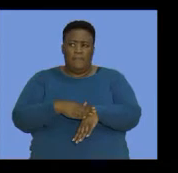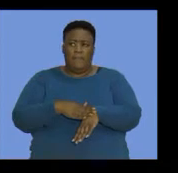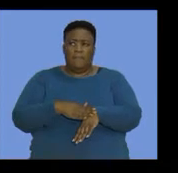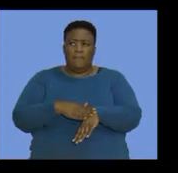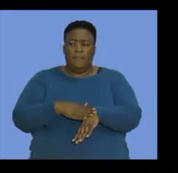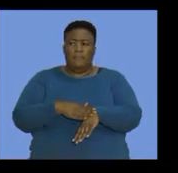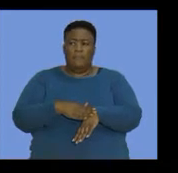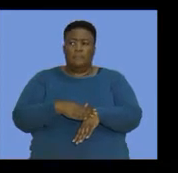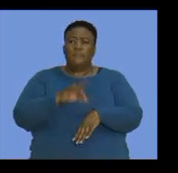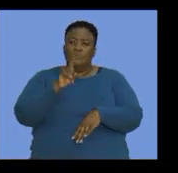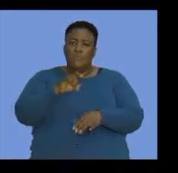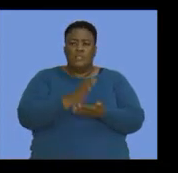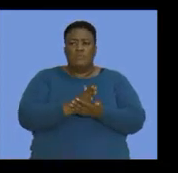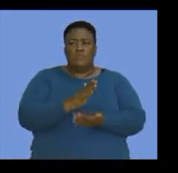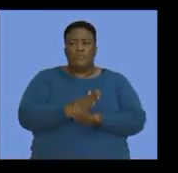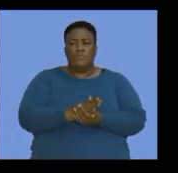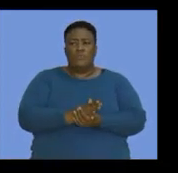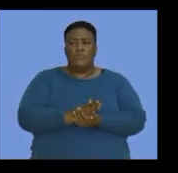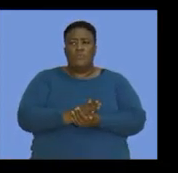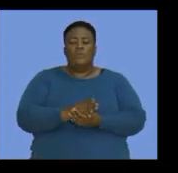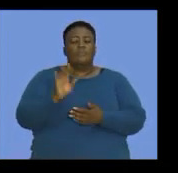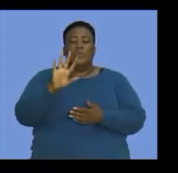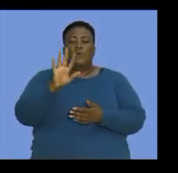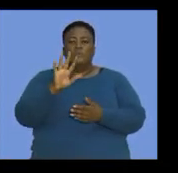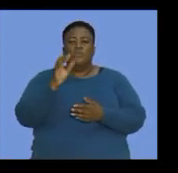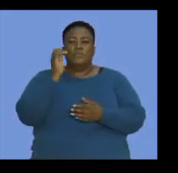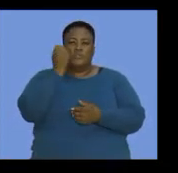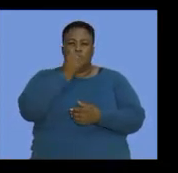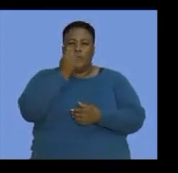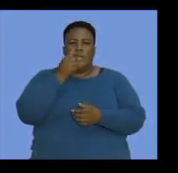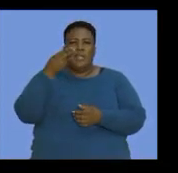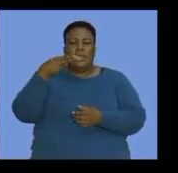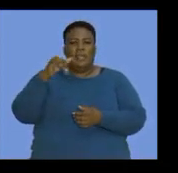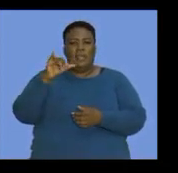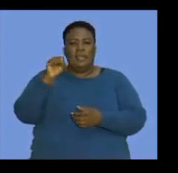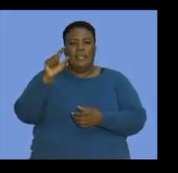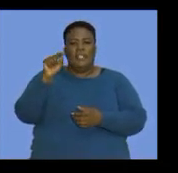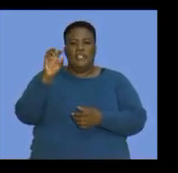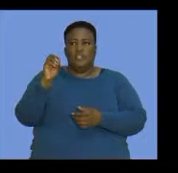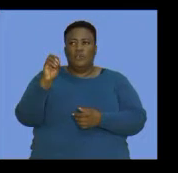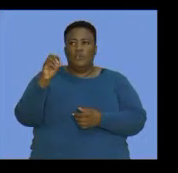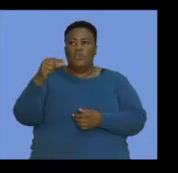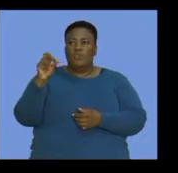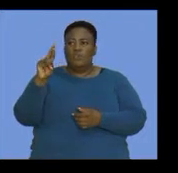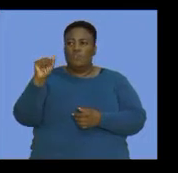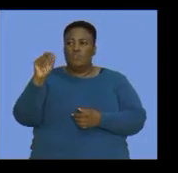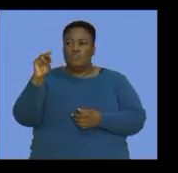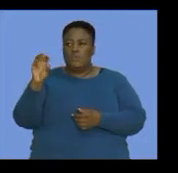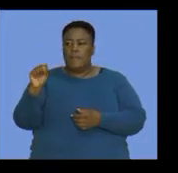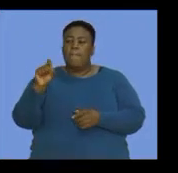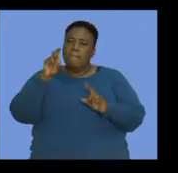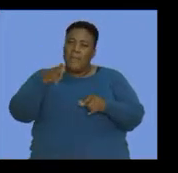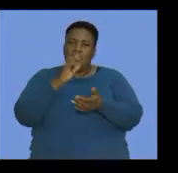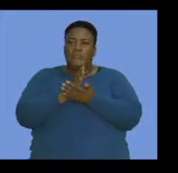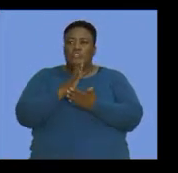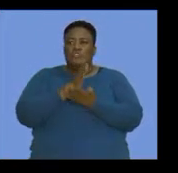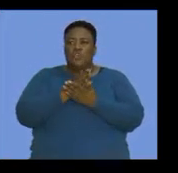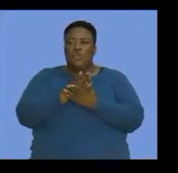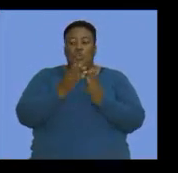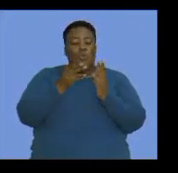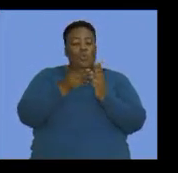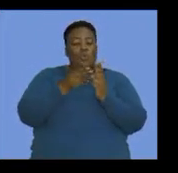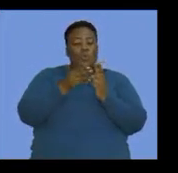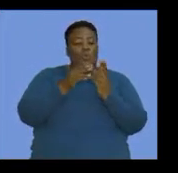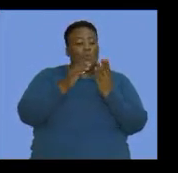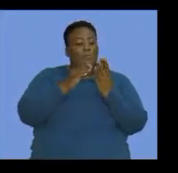So guys, when plotting a bar graph, you've got to make sure that, a histogram, you've got to make sure that these bars are